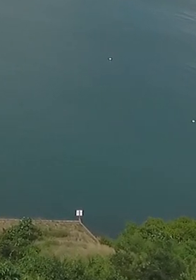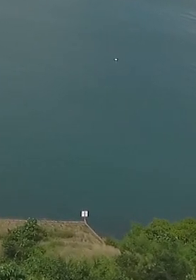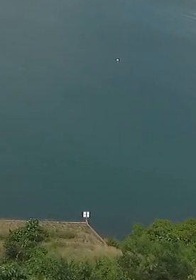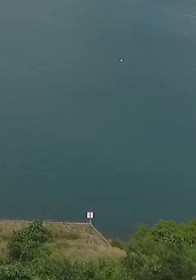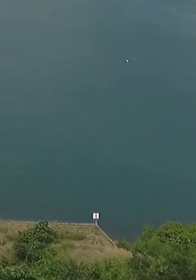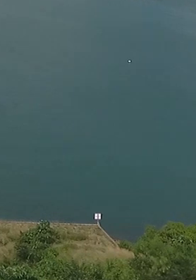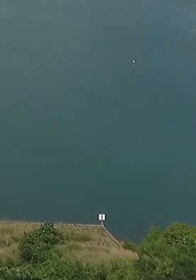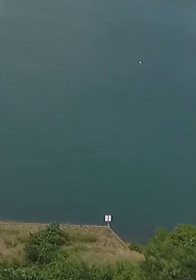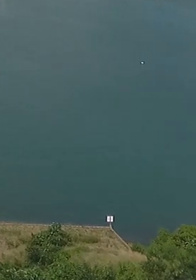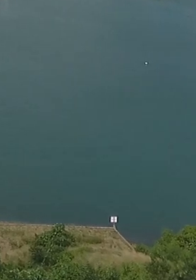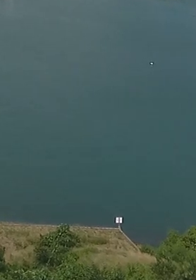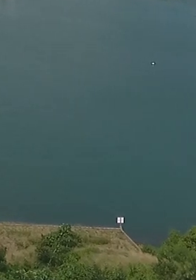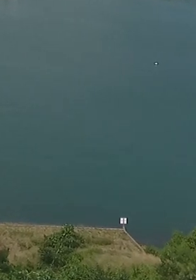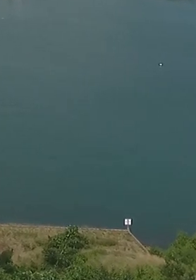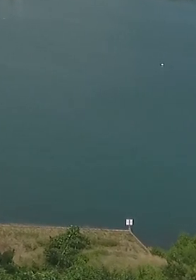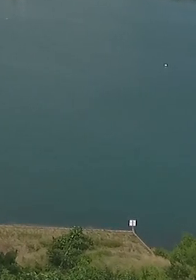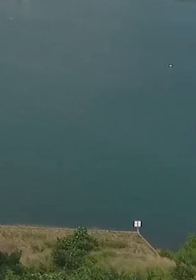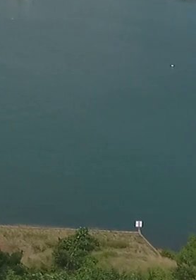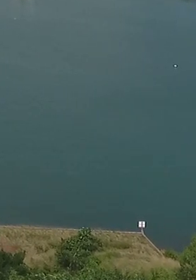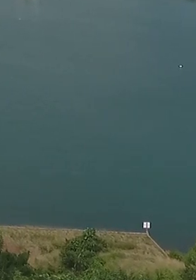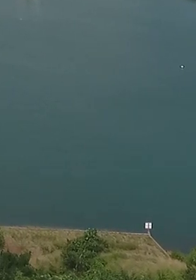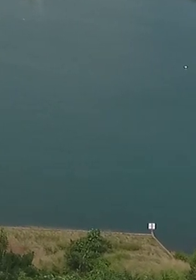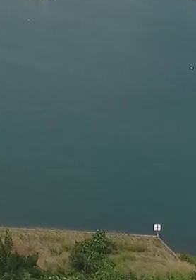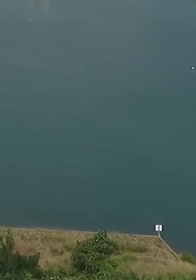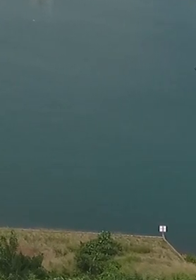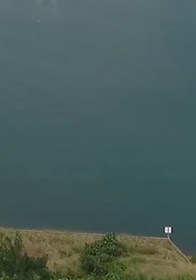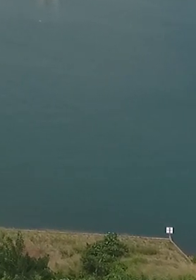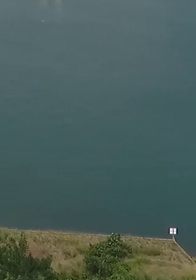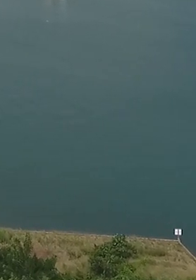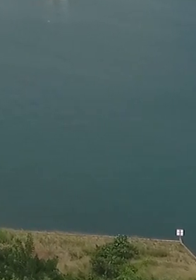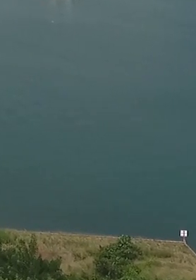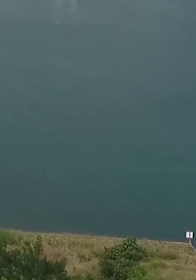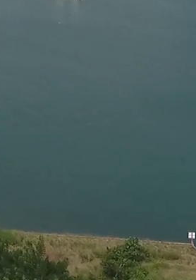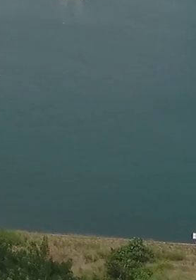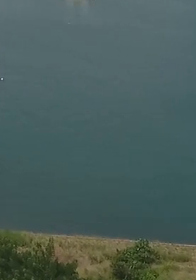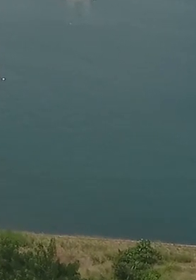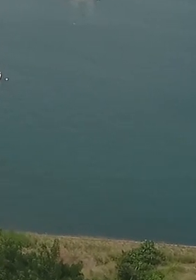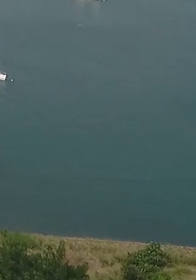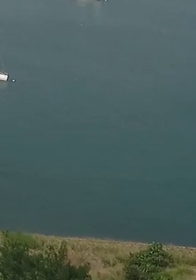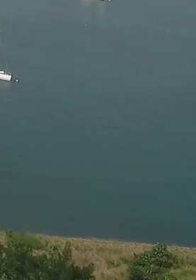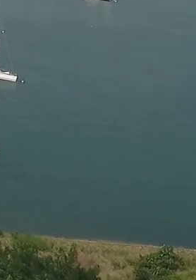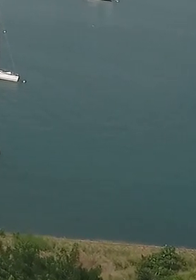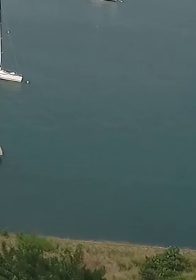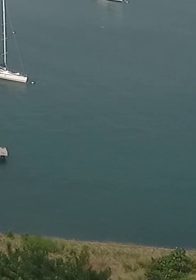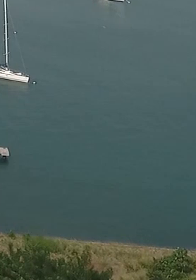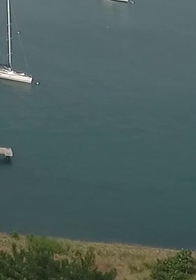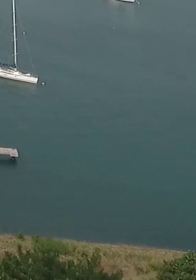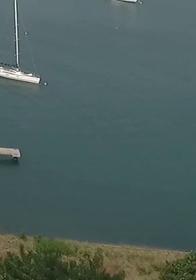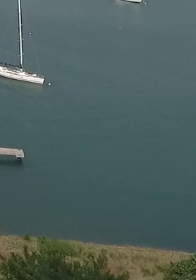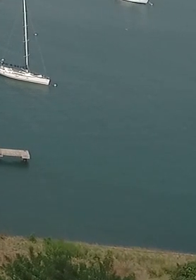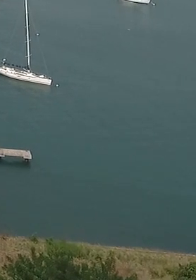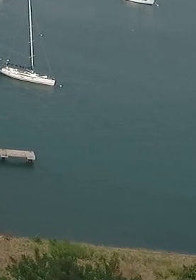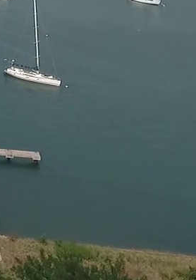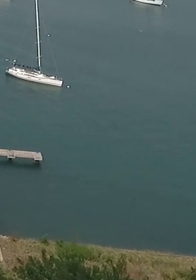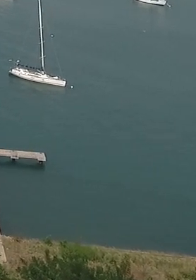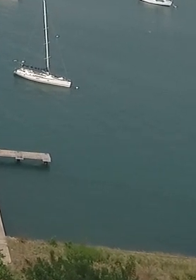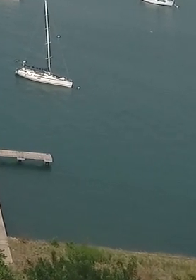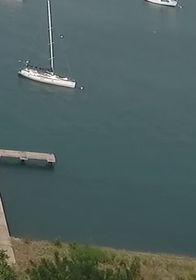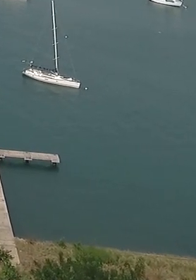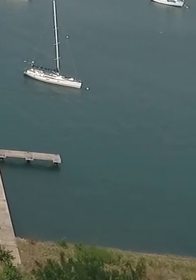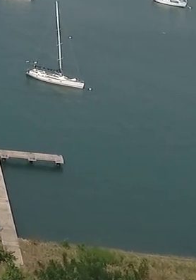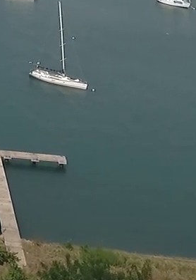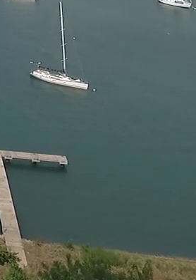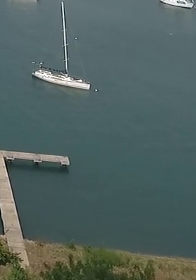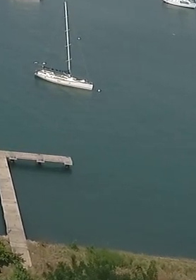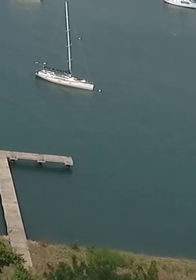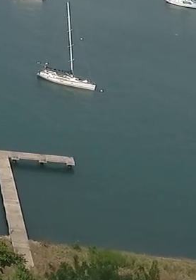with individuals who will represent and promote Grenada wherever they are deployed. Government will also engage and